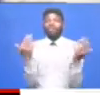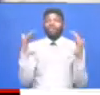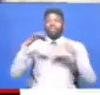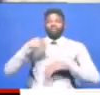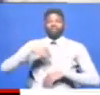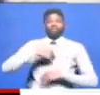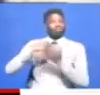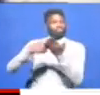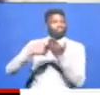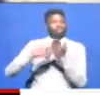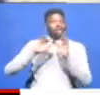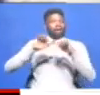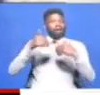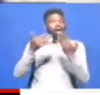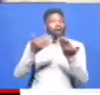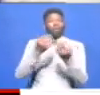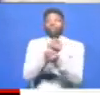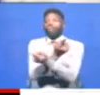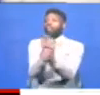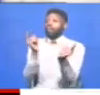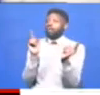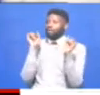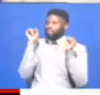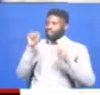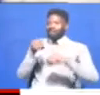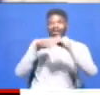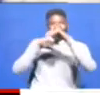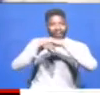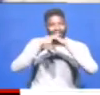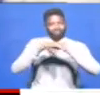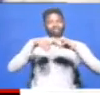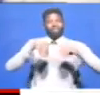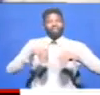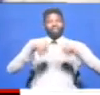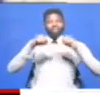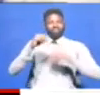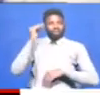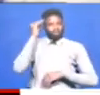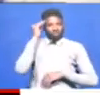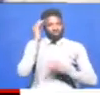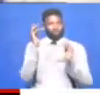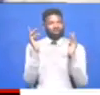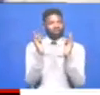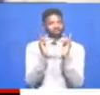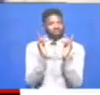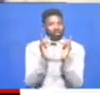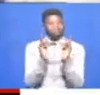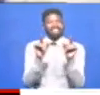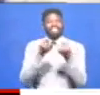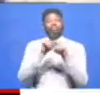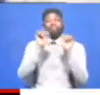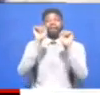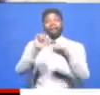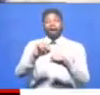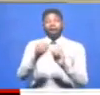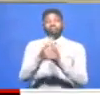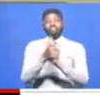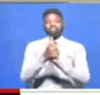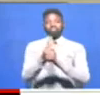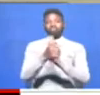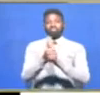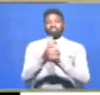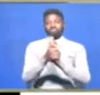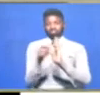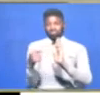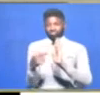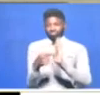everyone with the ability to have access to quality education online and to be able to build the skills to design courses that